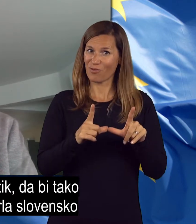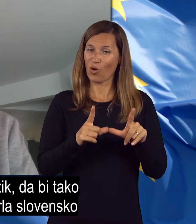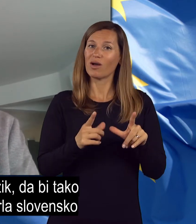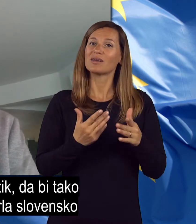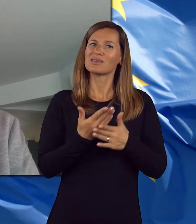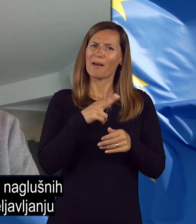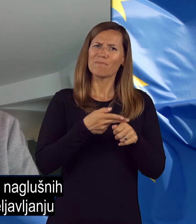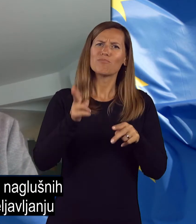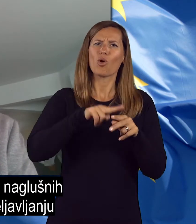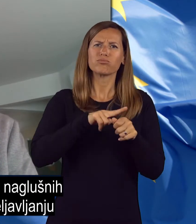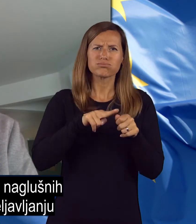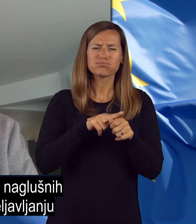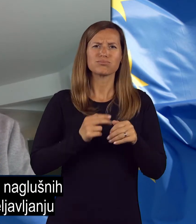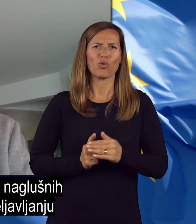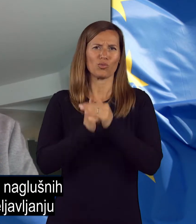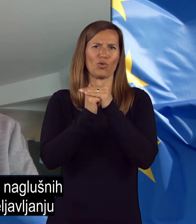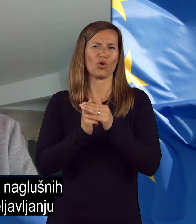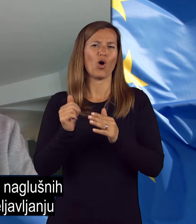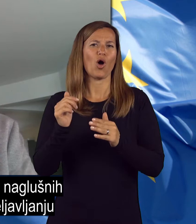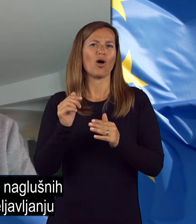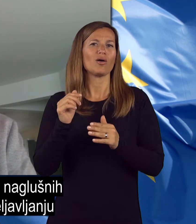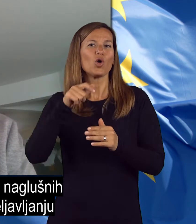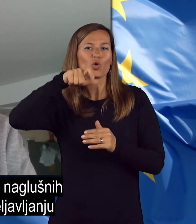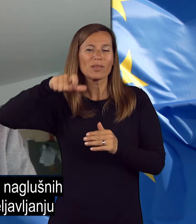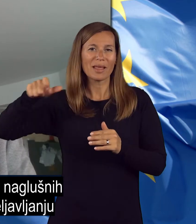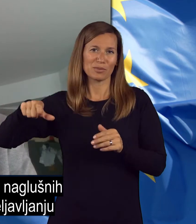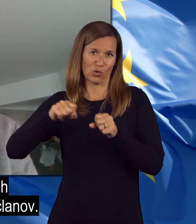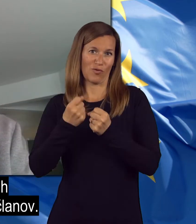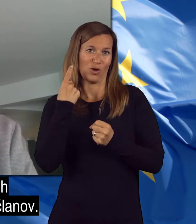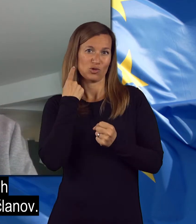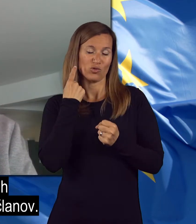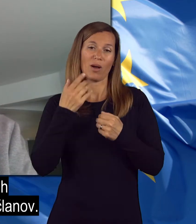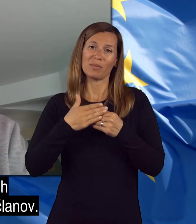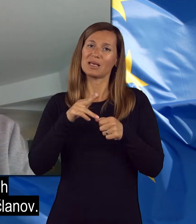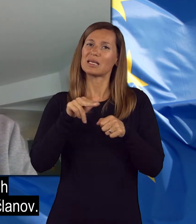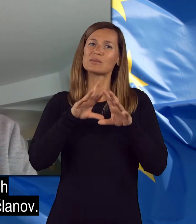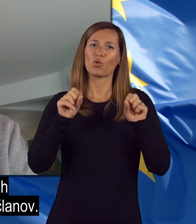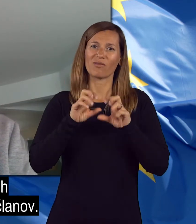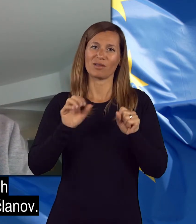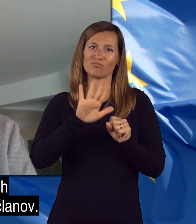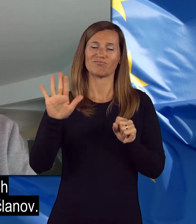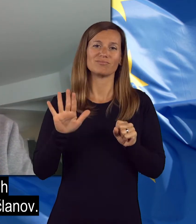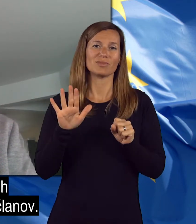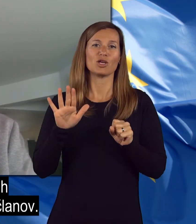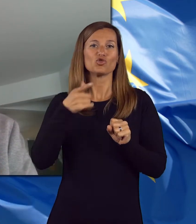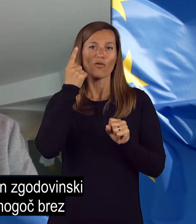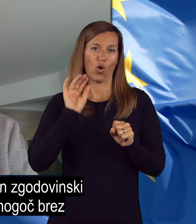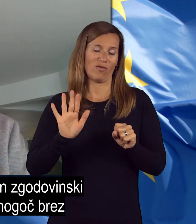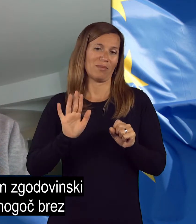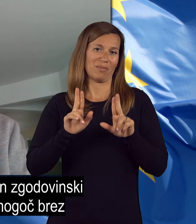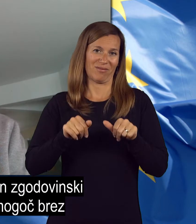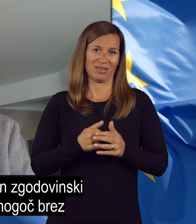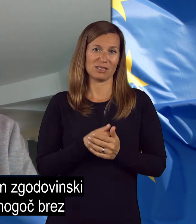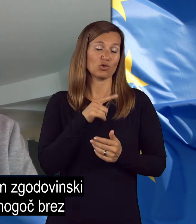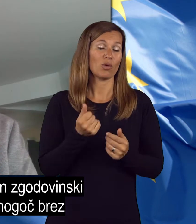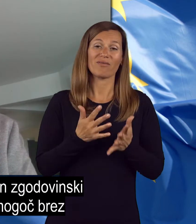the Slovenian deaf and hearing impaired community in the full exercise of their human rights. This is a